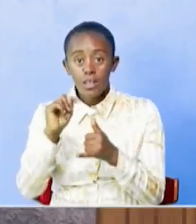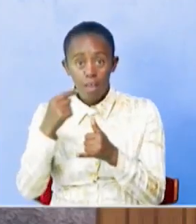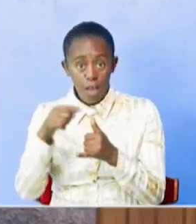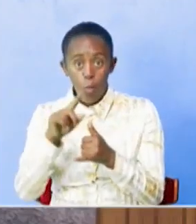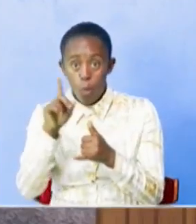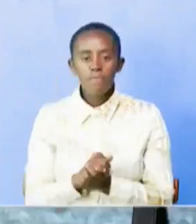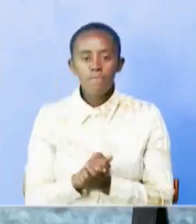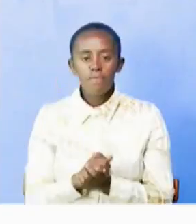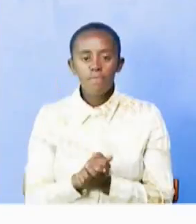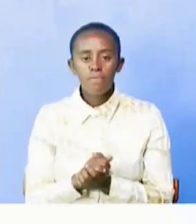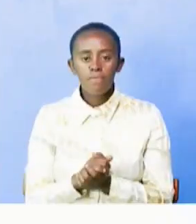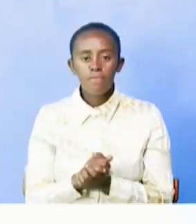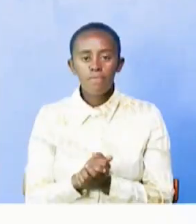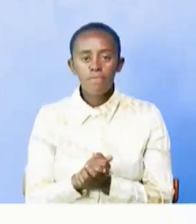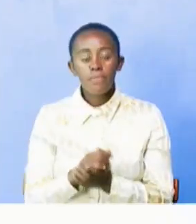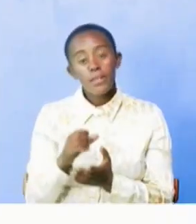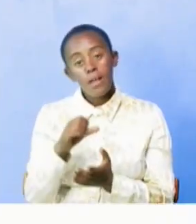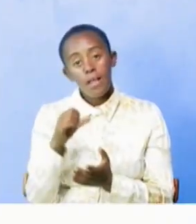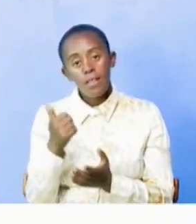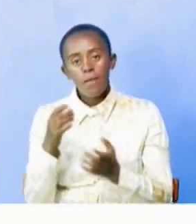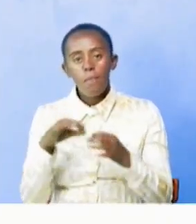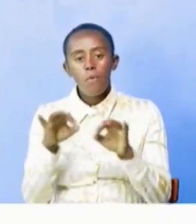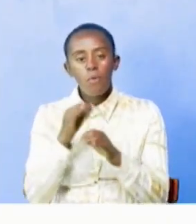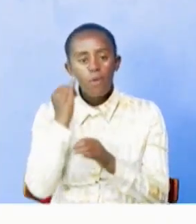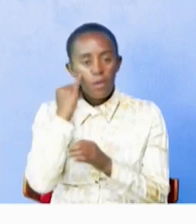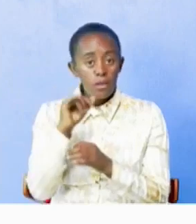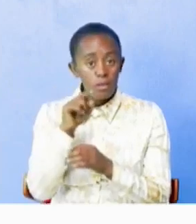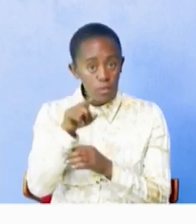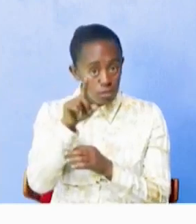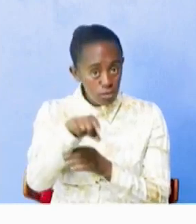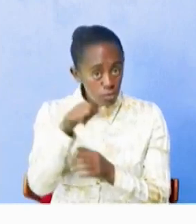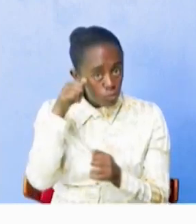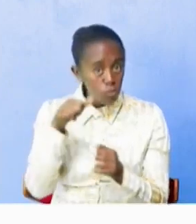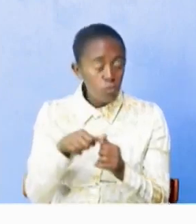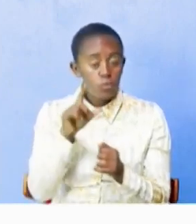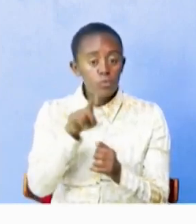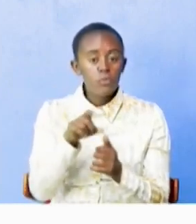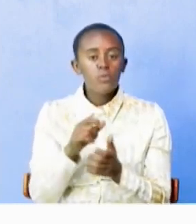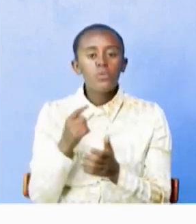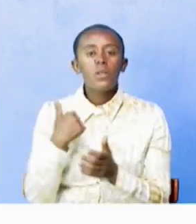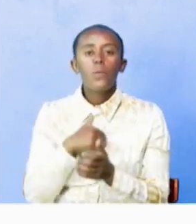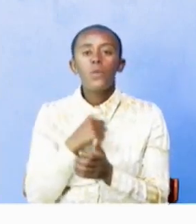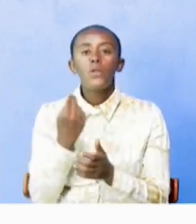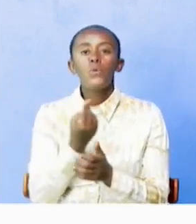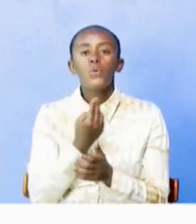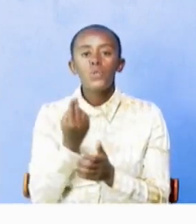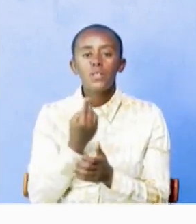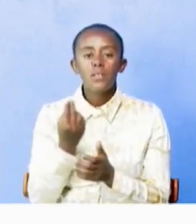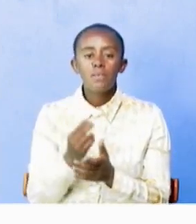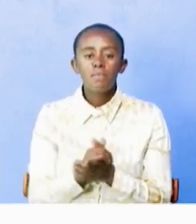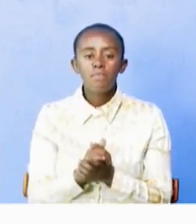is that the other important idea that you have to remember is we use